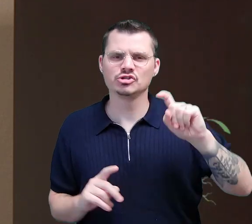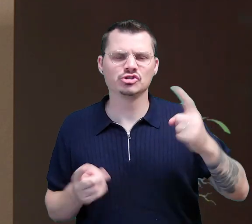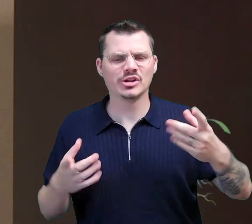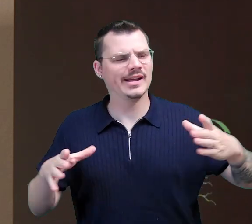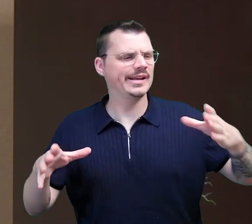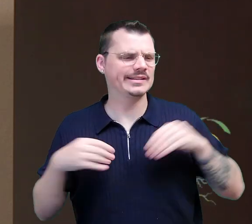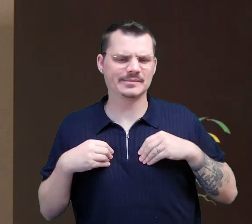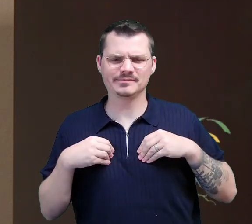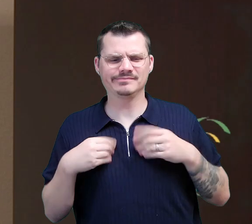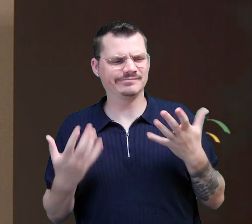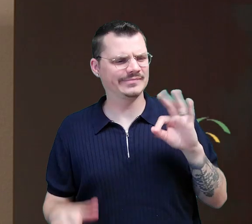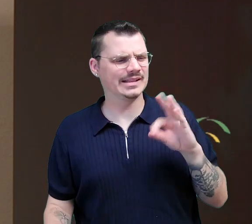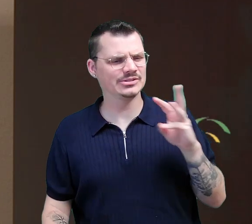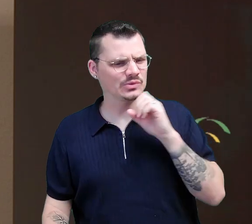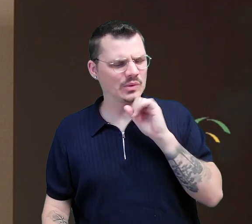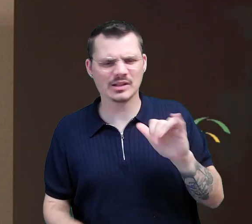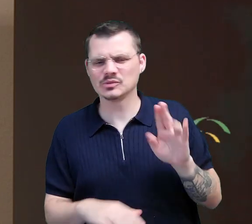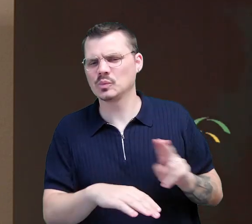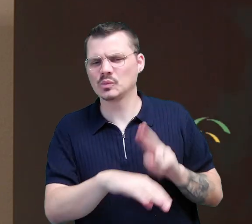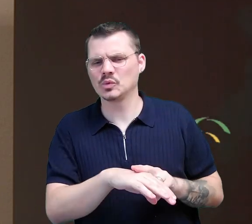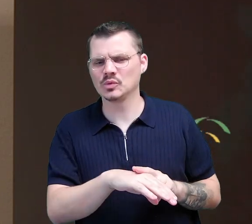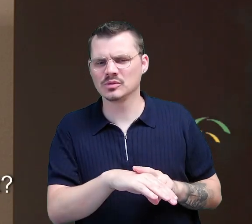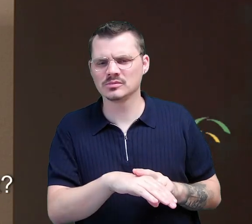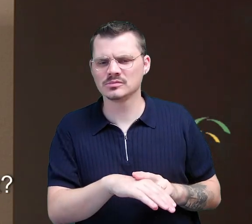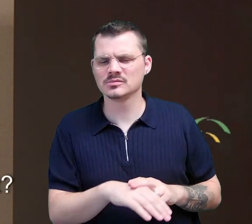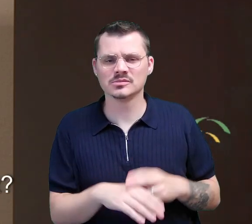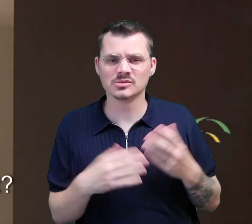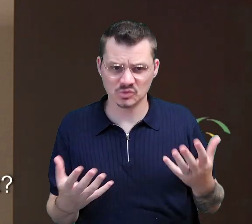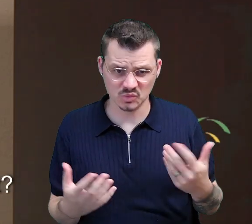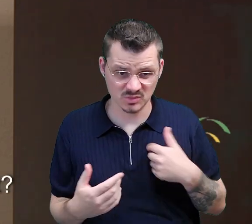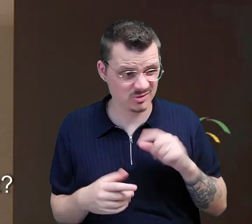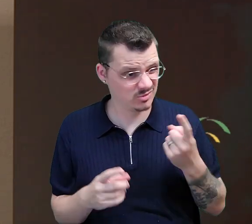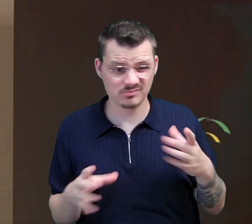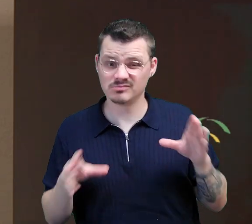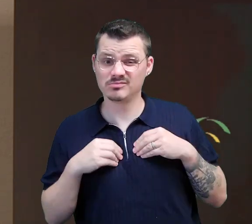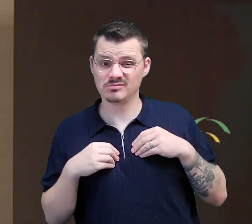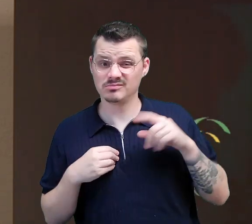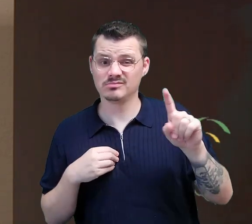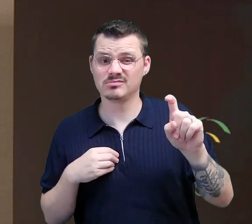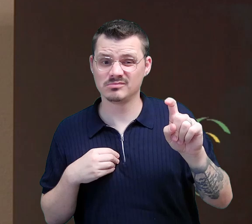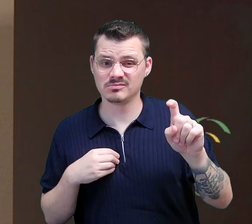as normal for her age. So in fact, are we going to do that?